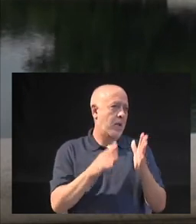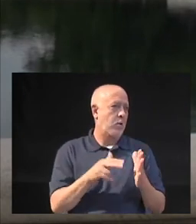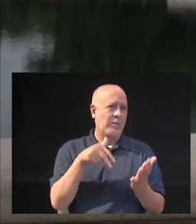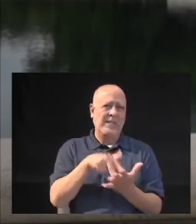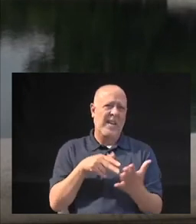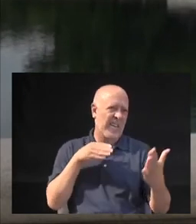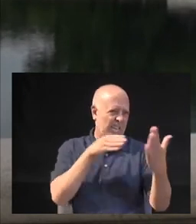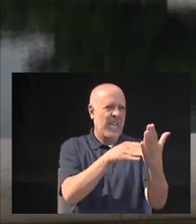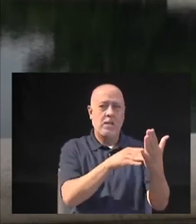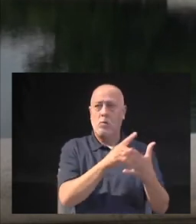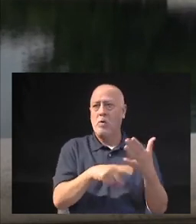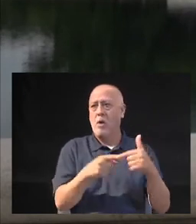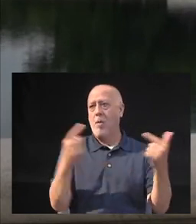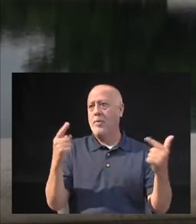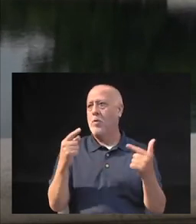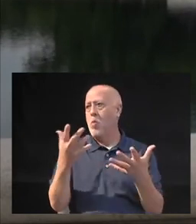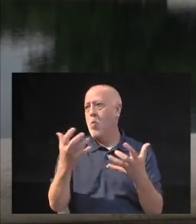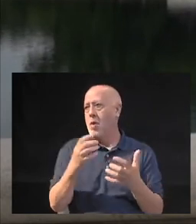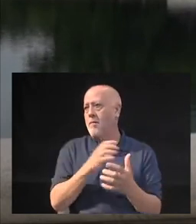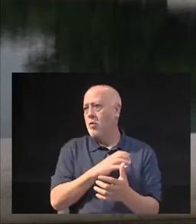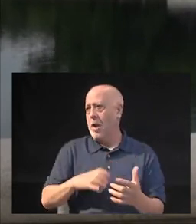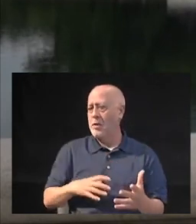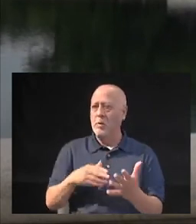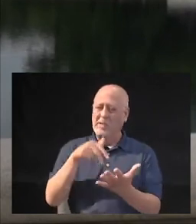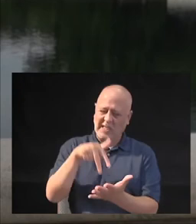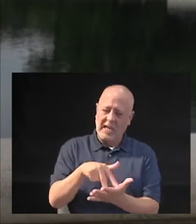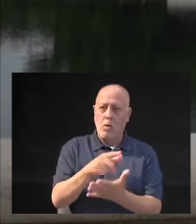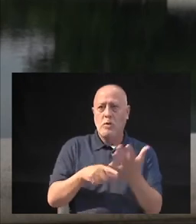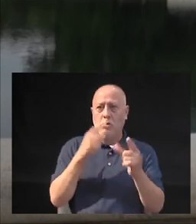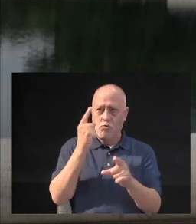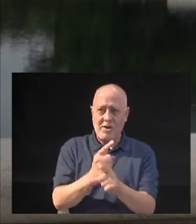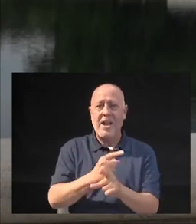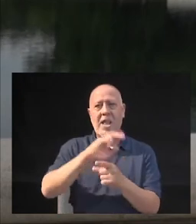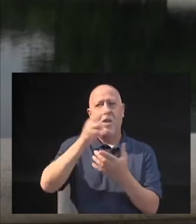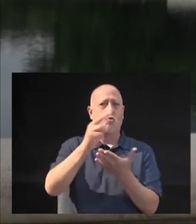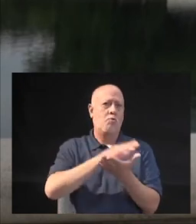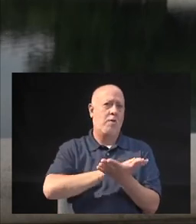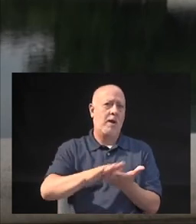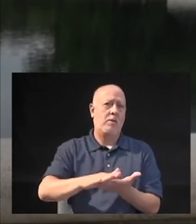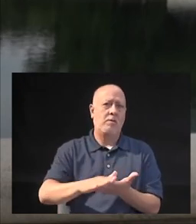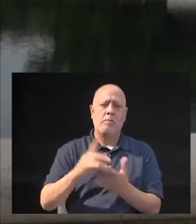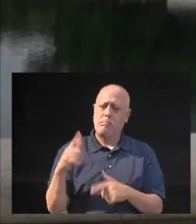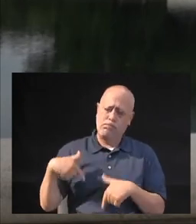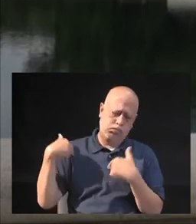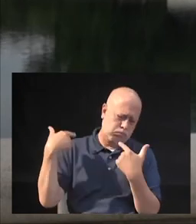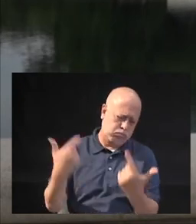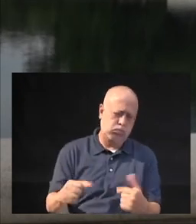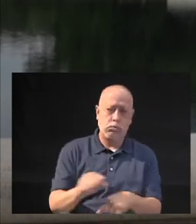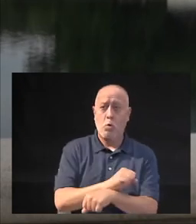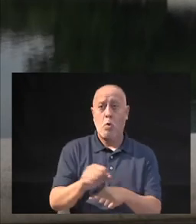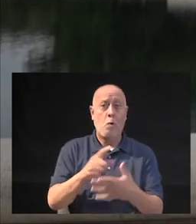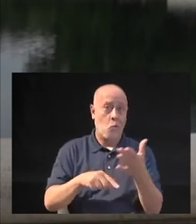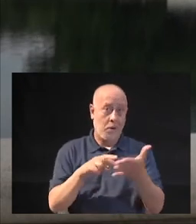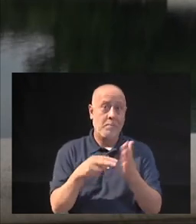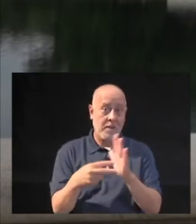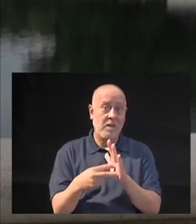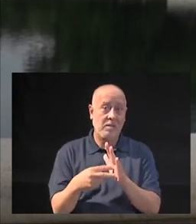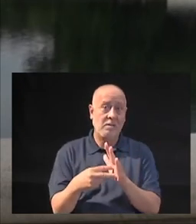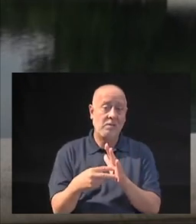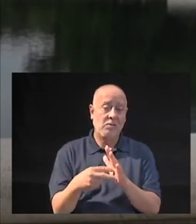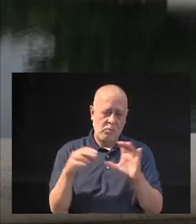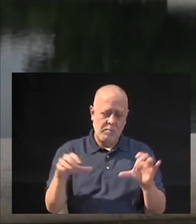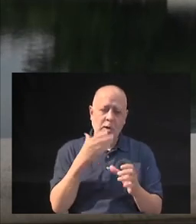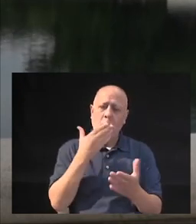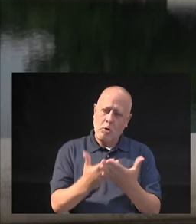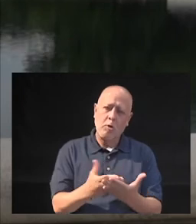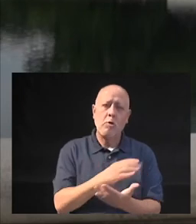against what is contrary to the will of Christ. We stand for what is right and righteous. That's always been the work of what it means to be a good